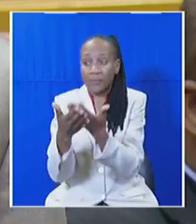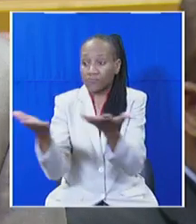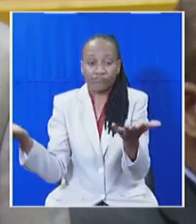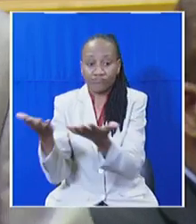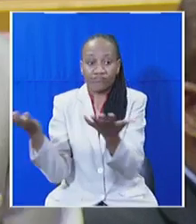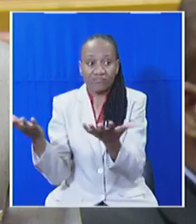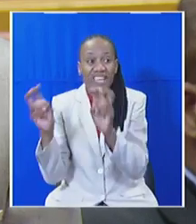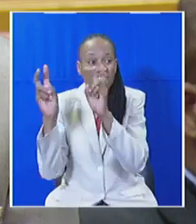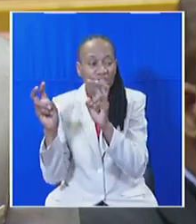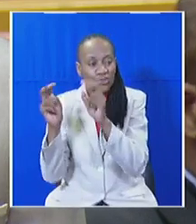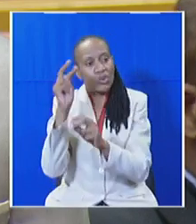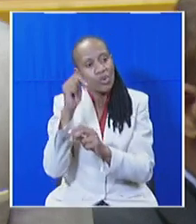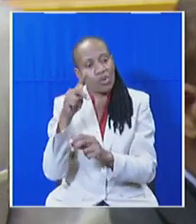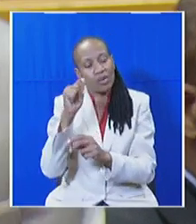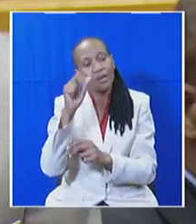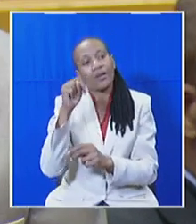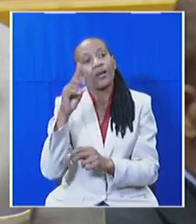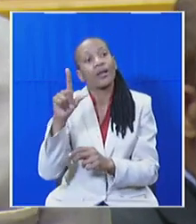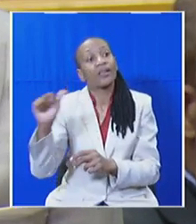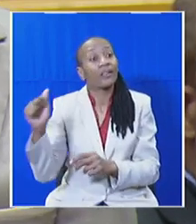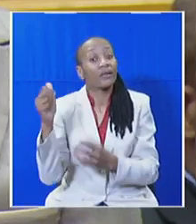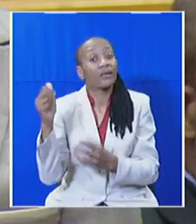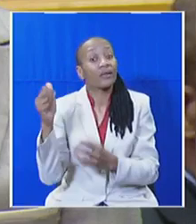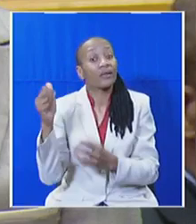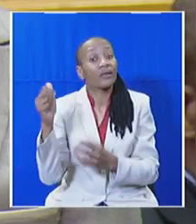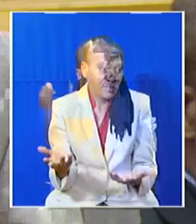of Nkandla. In fact, it appears there are only two issues.